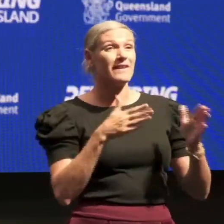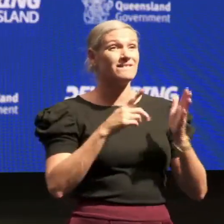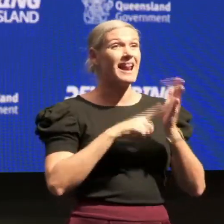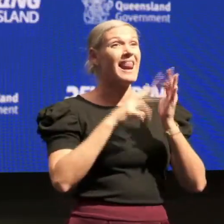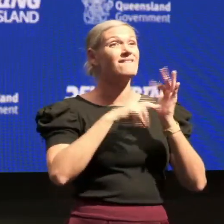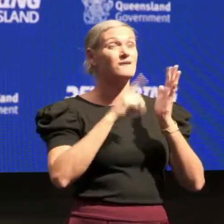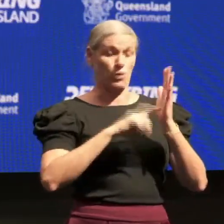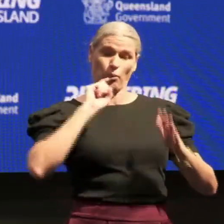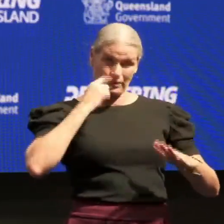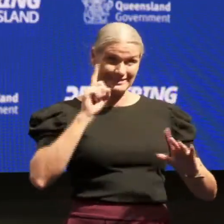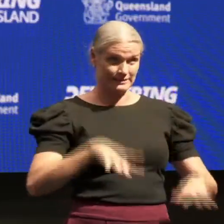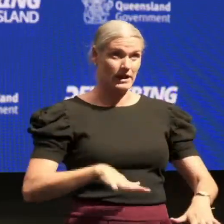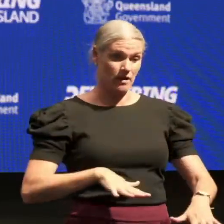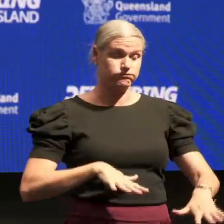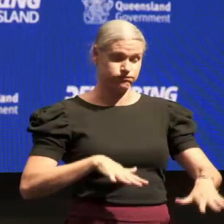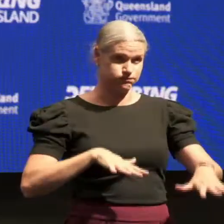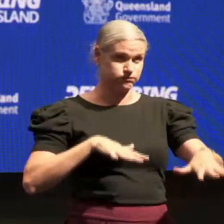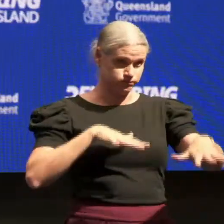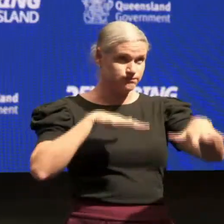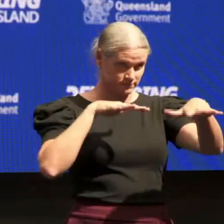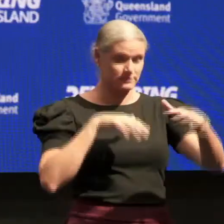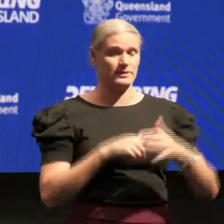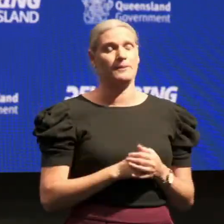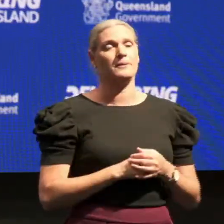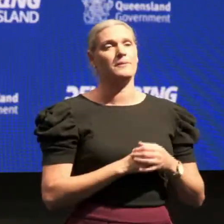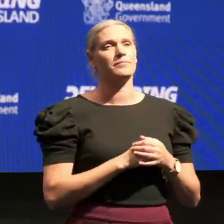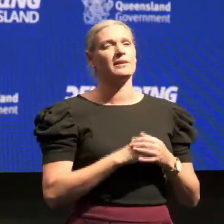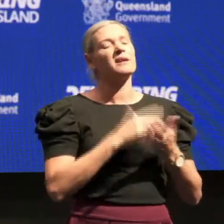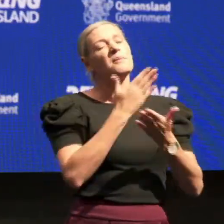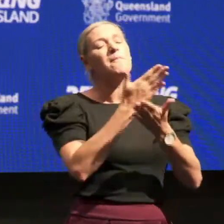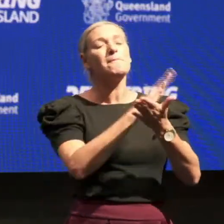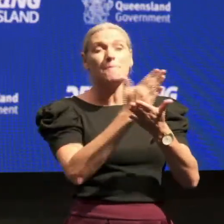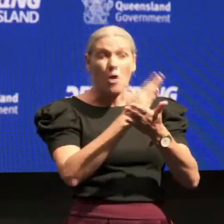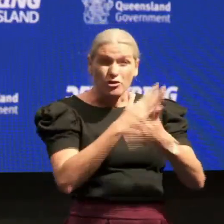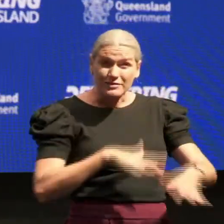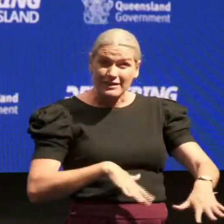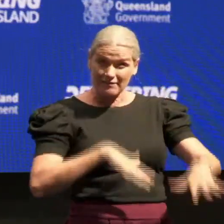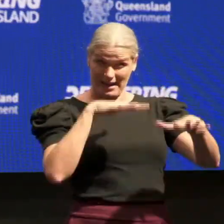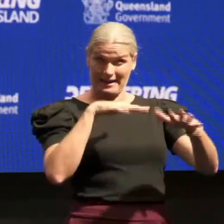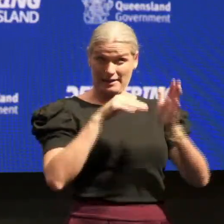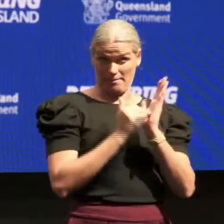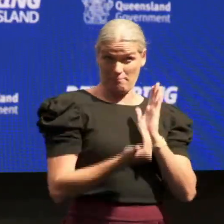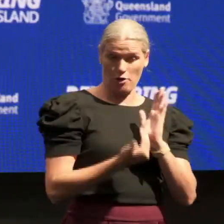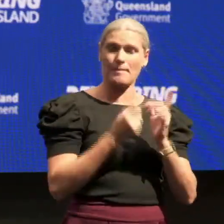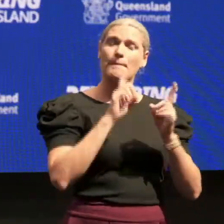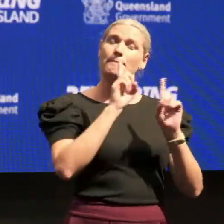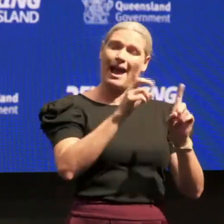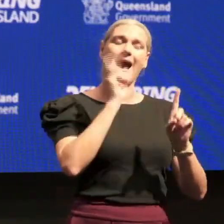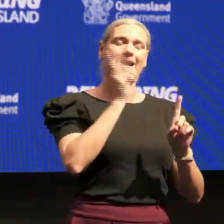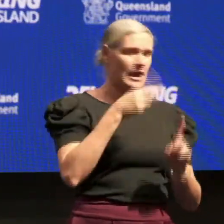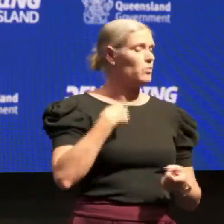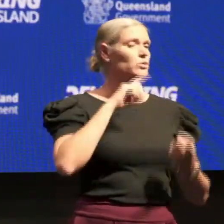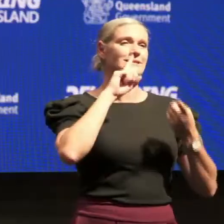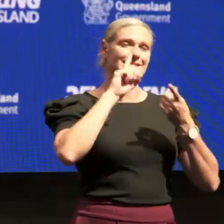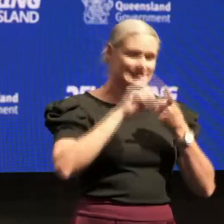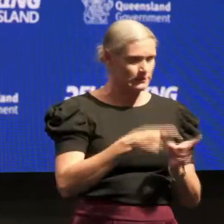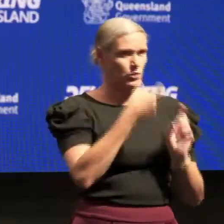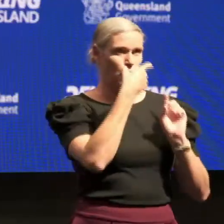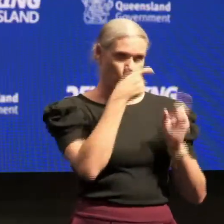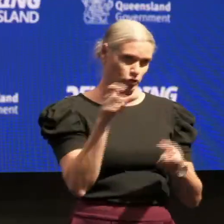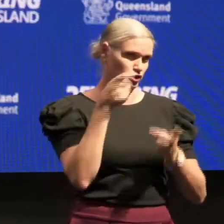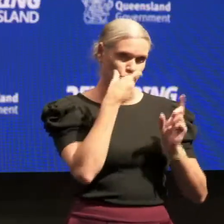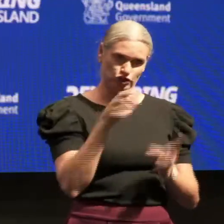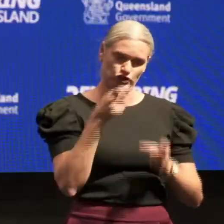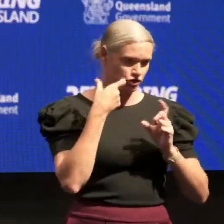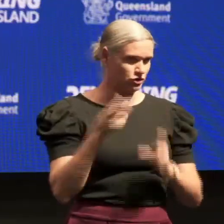will rise, where at this point in time moderate flooding is forecast. But we'll continue to watch that rainfall and continue